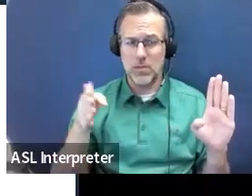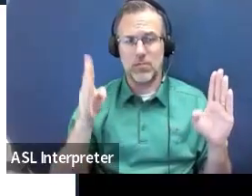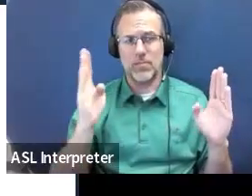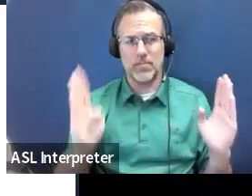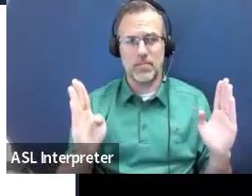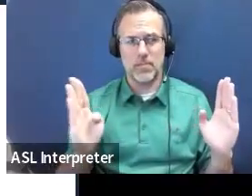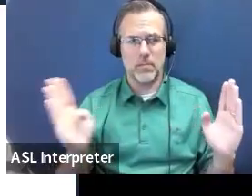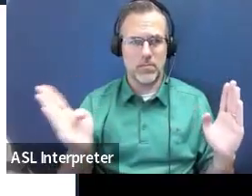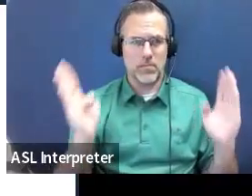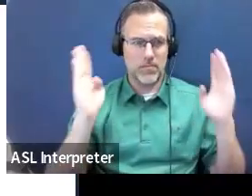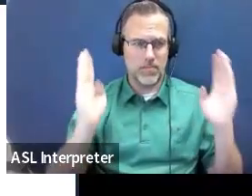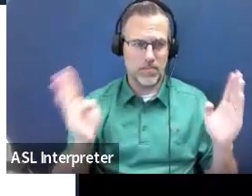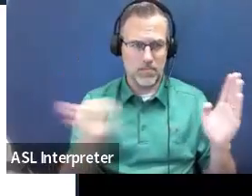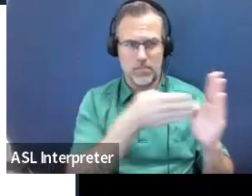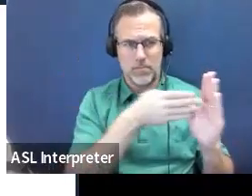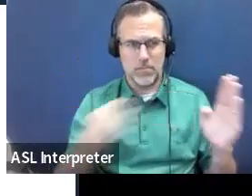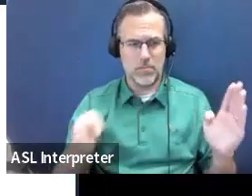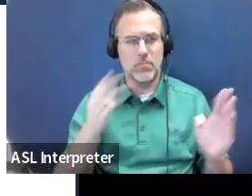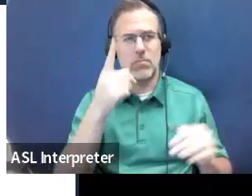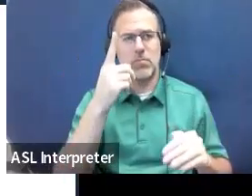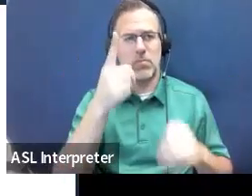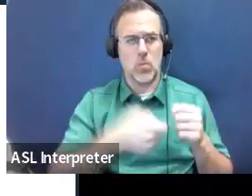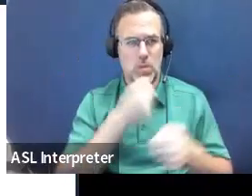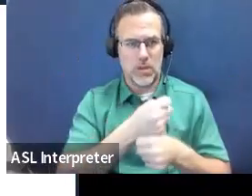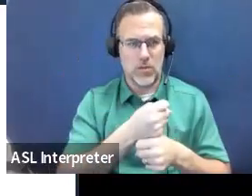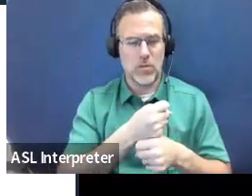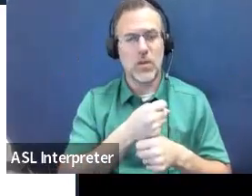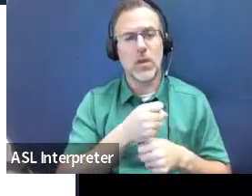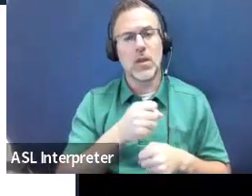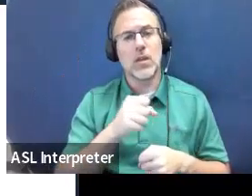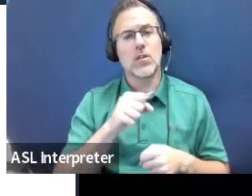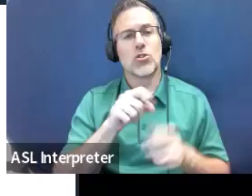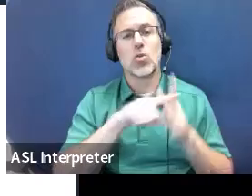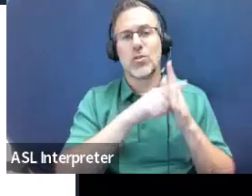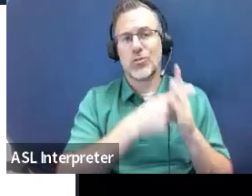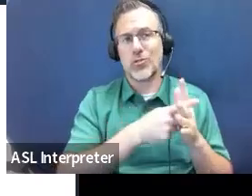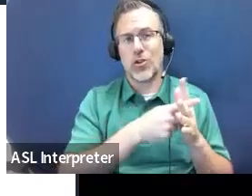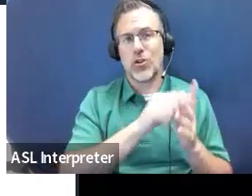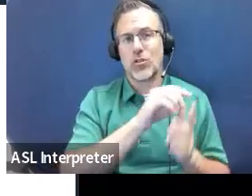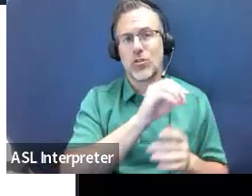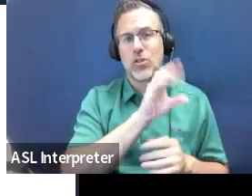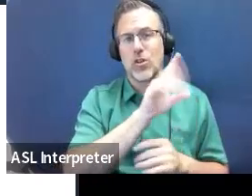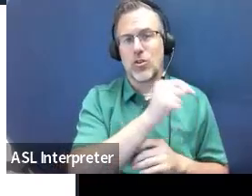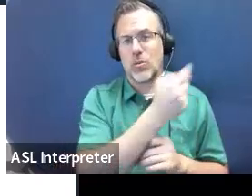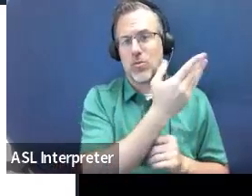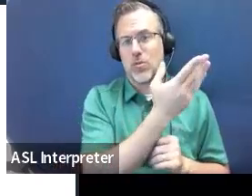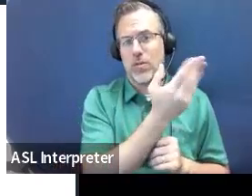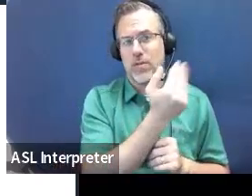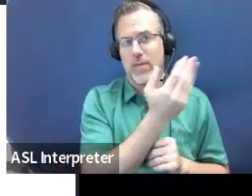here, this IEP begins on the 15th. And then that would be another